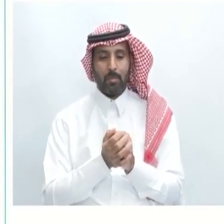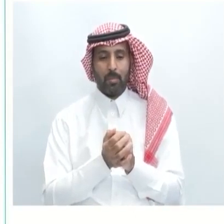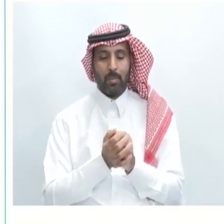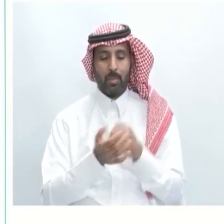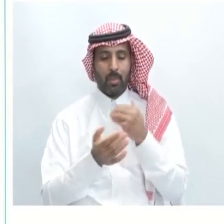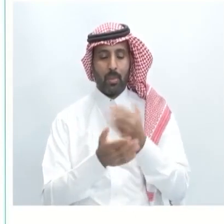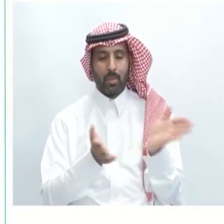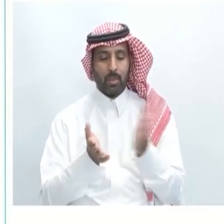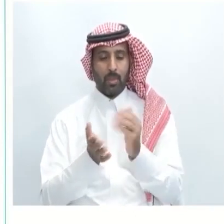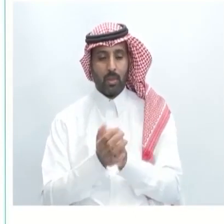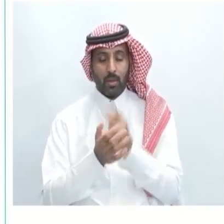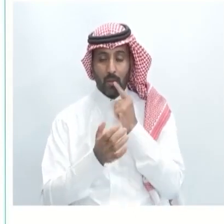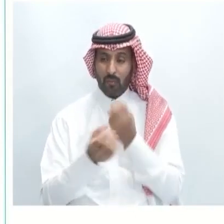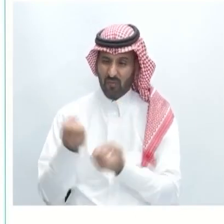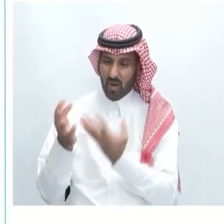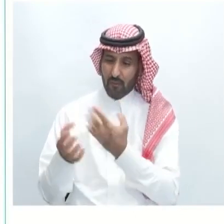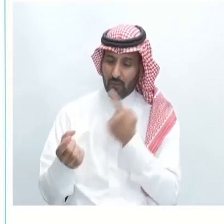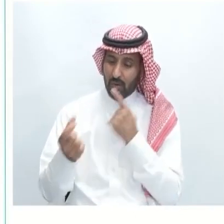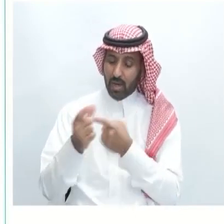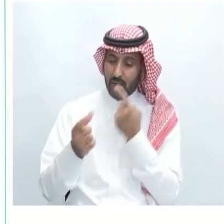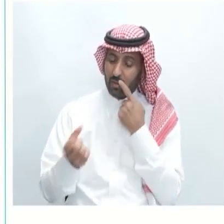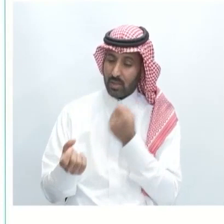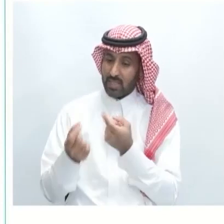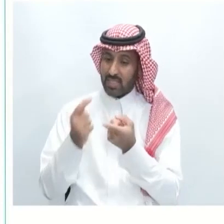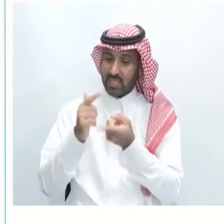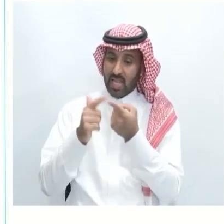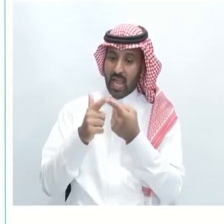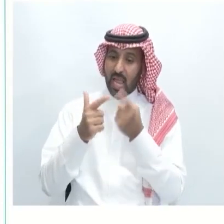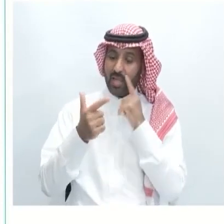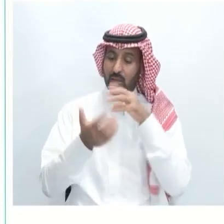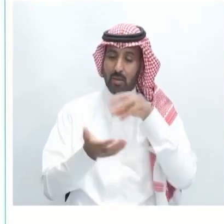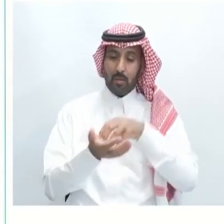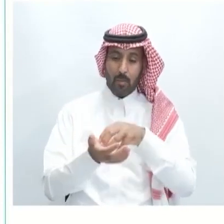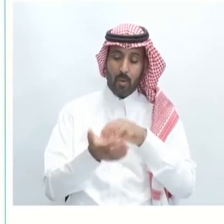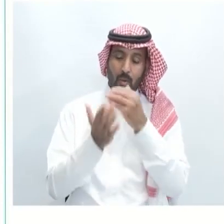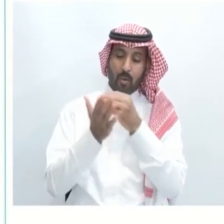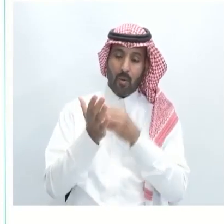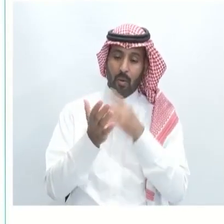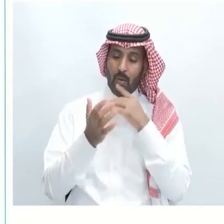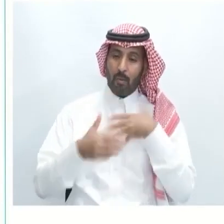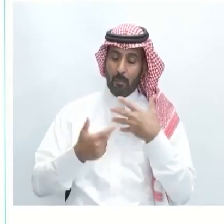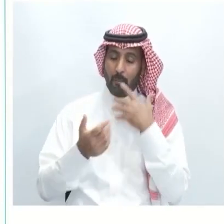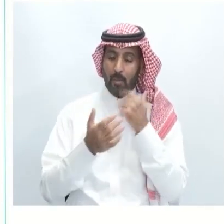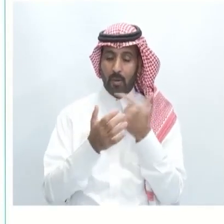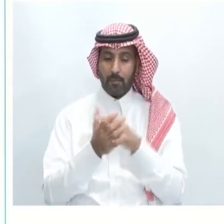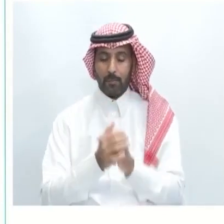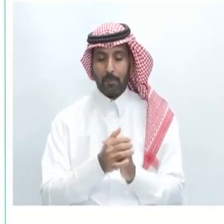syllable. Again, firefighters are in second position with an impressive